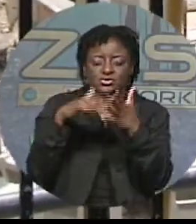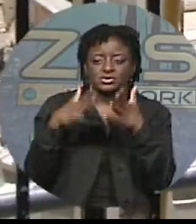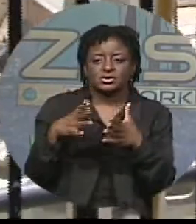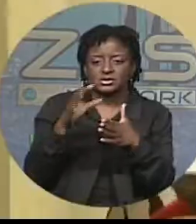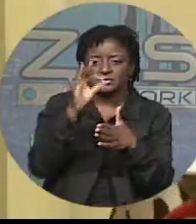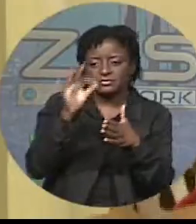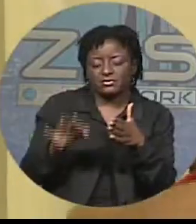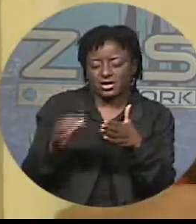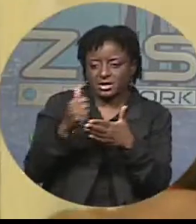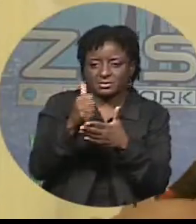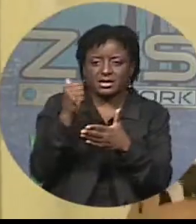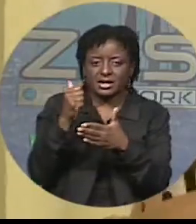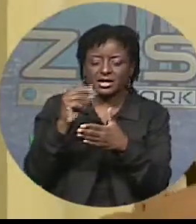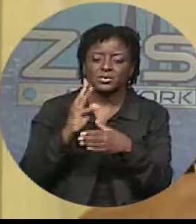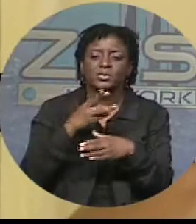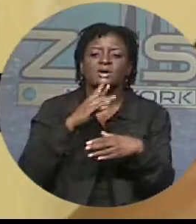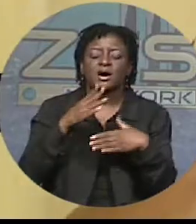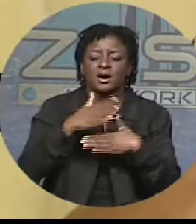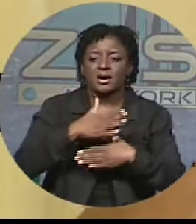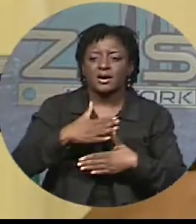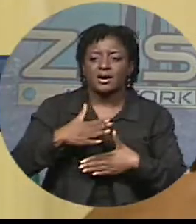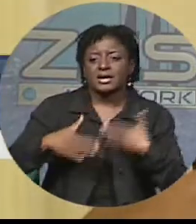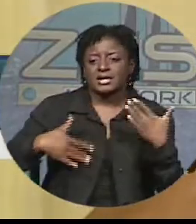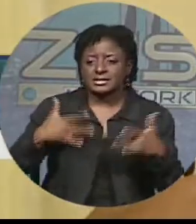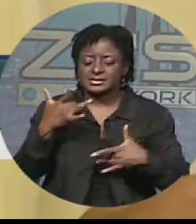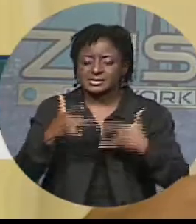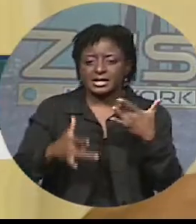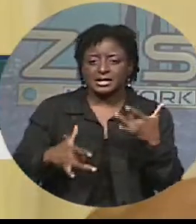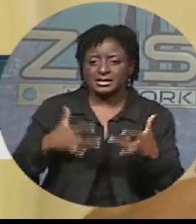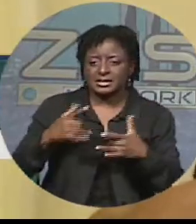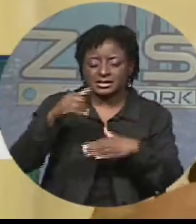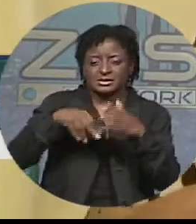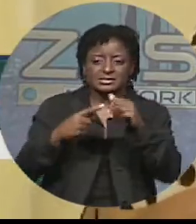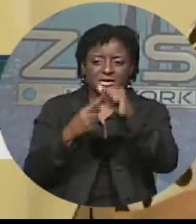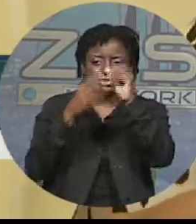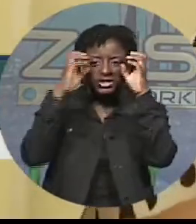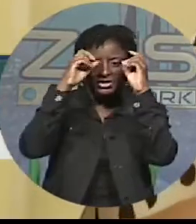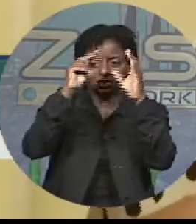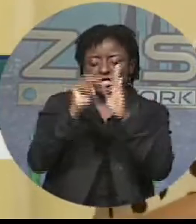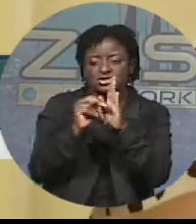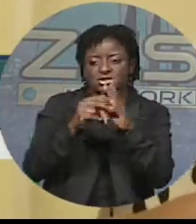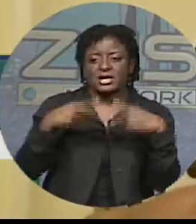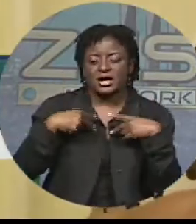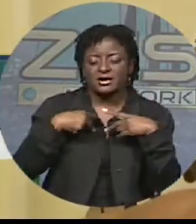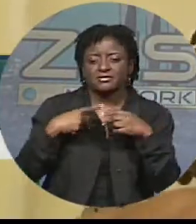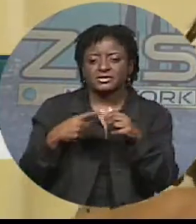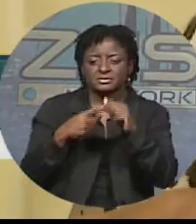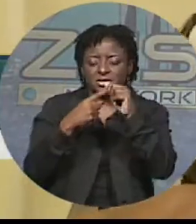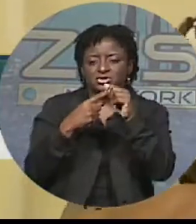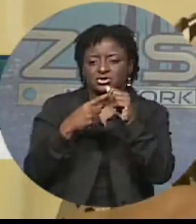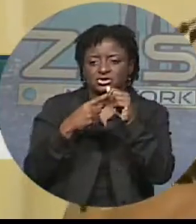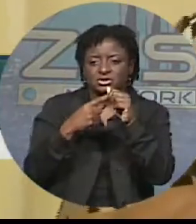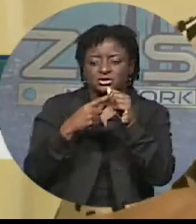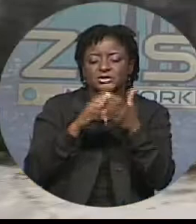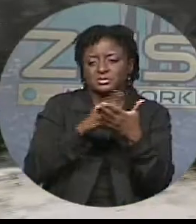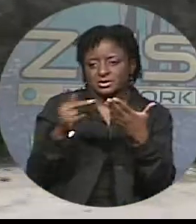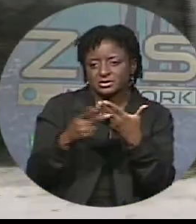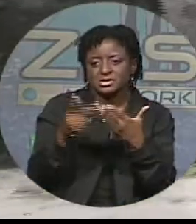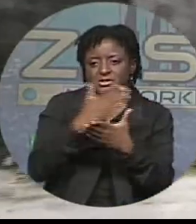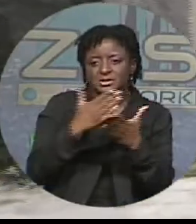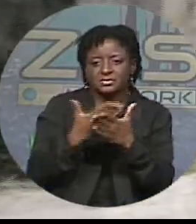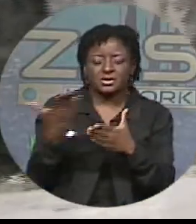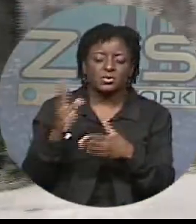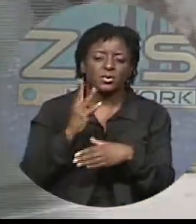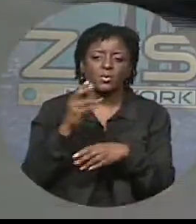and excited in special education to have such an excellent initiative. It's something that we've been working for years. And